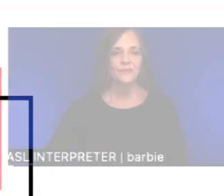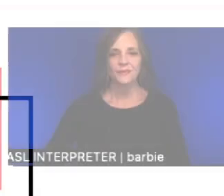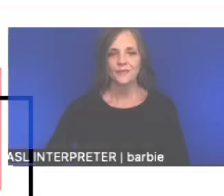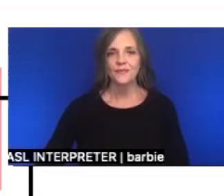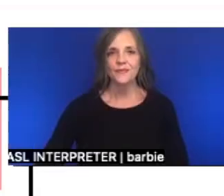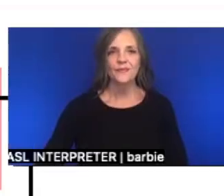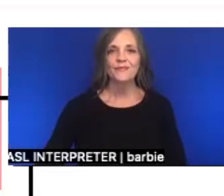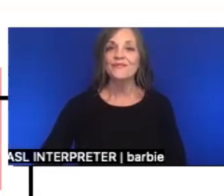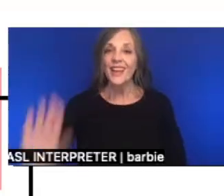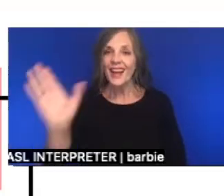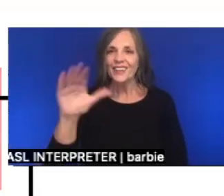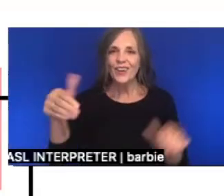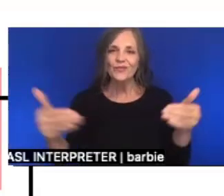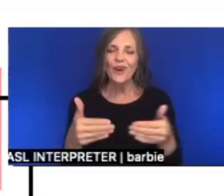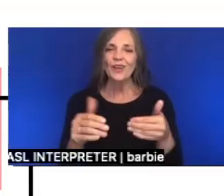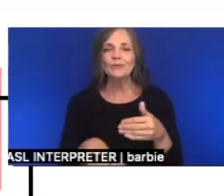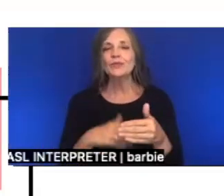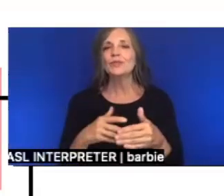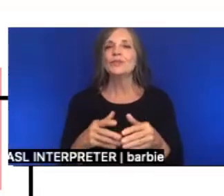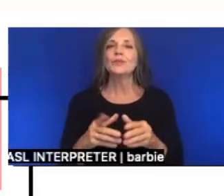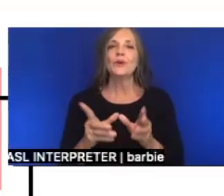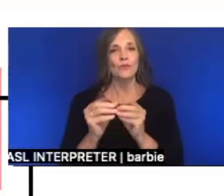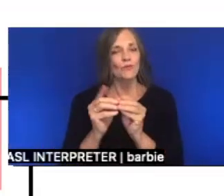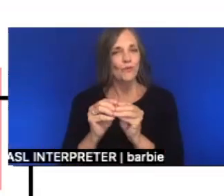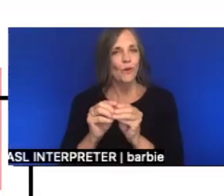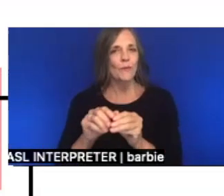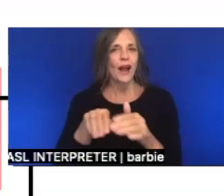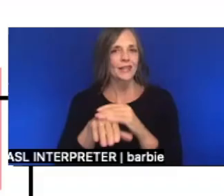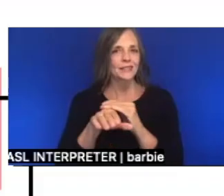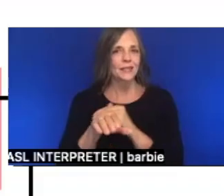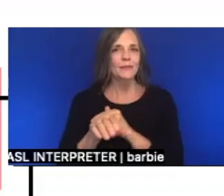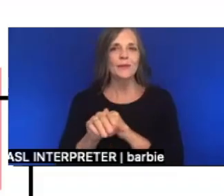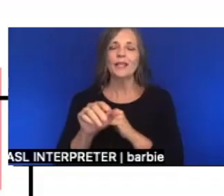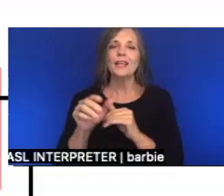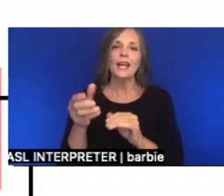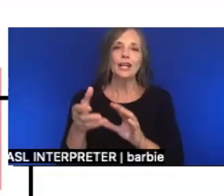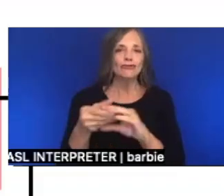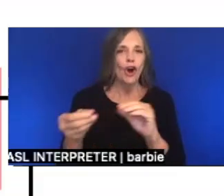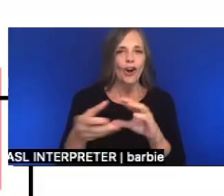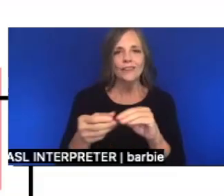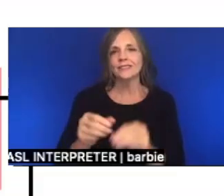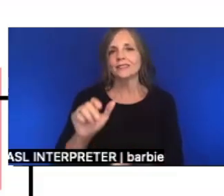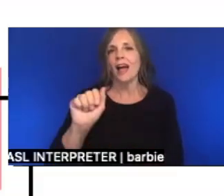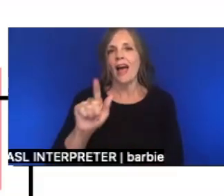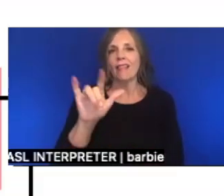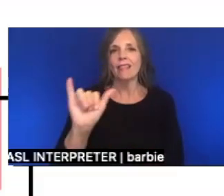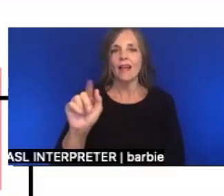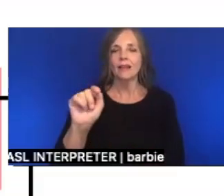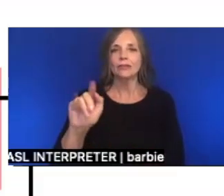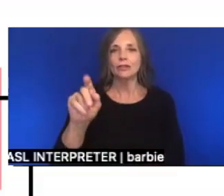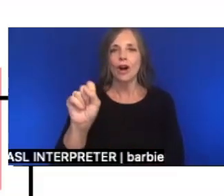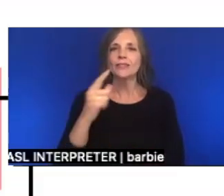Hey y'all, and welcome to another Accessibility Talks or Ally Talks. We are a monthly virtual meetup where we chat about